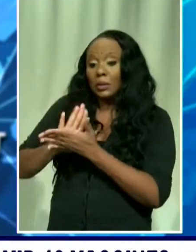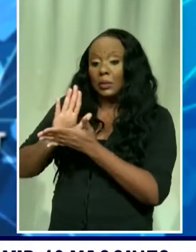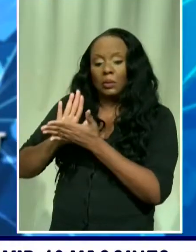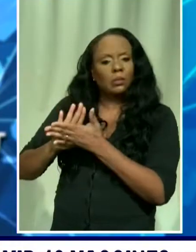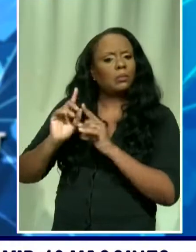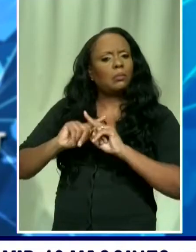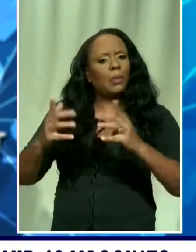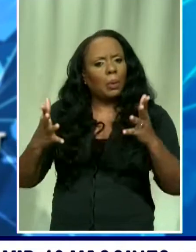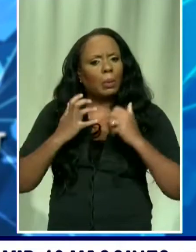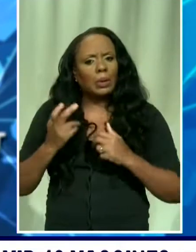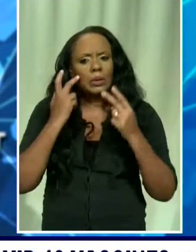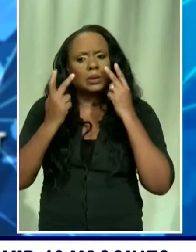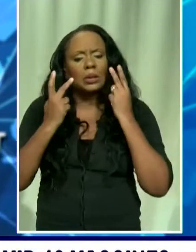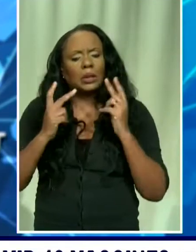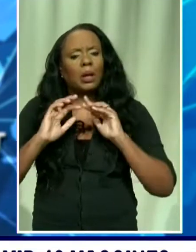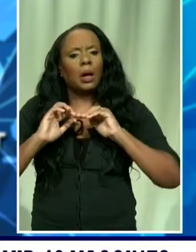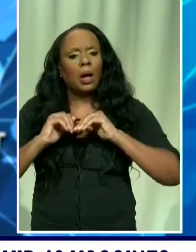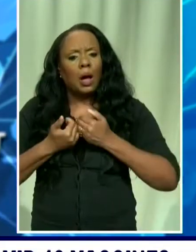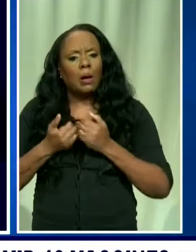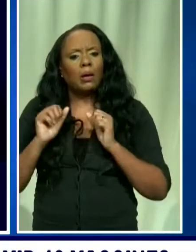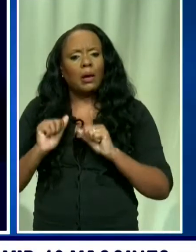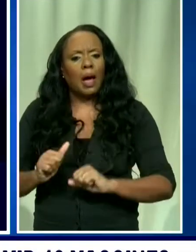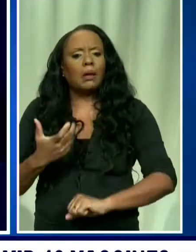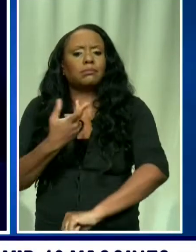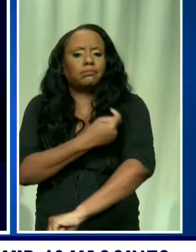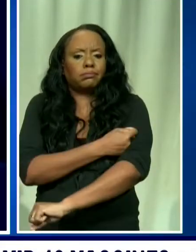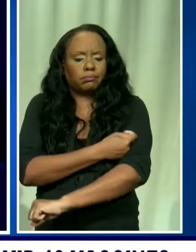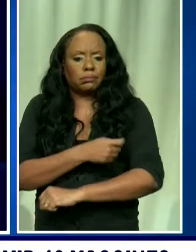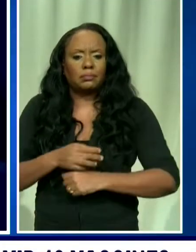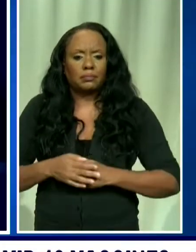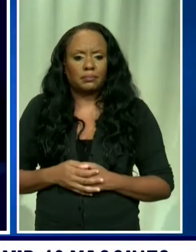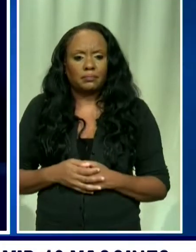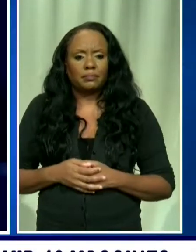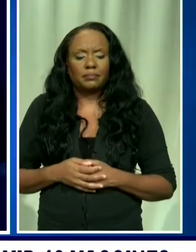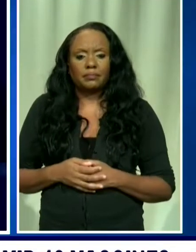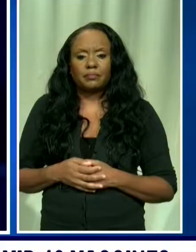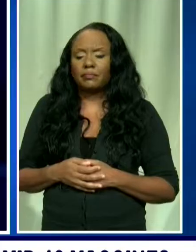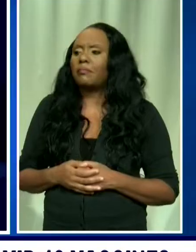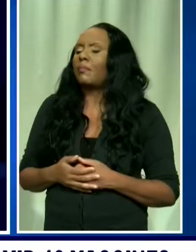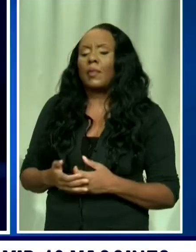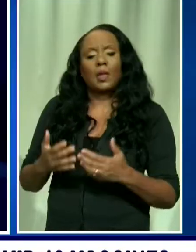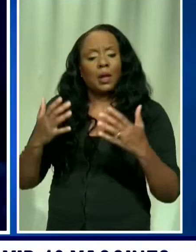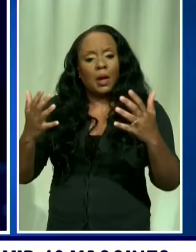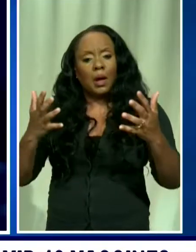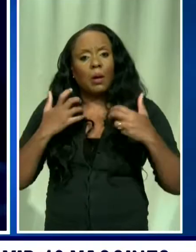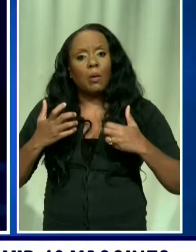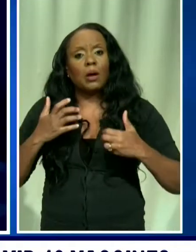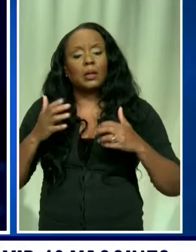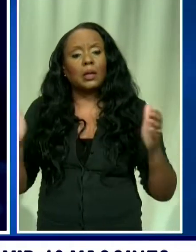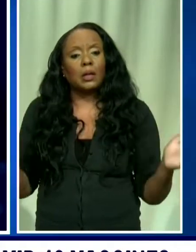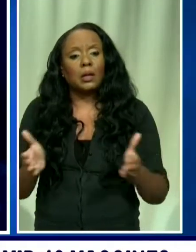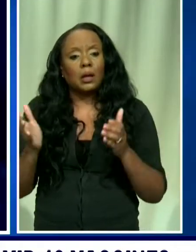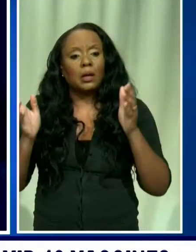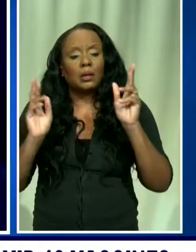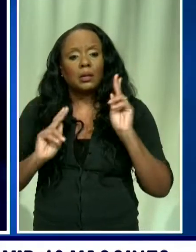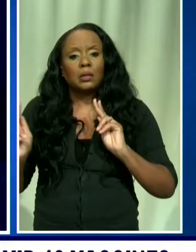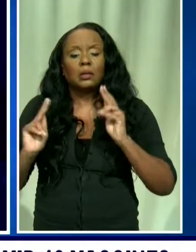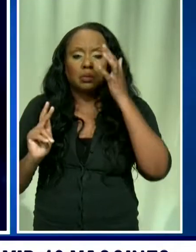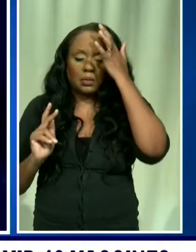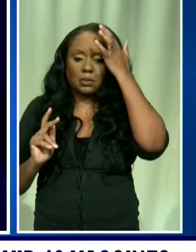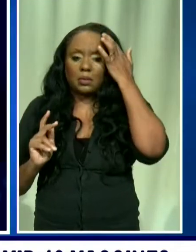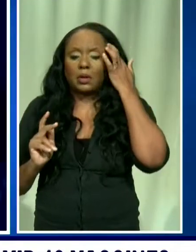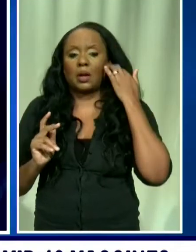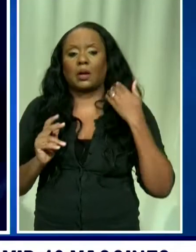ways to introduce the vaccine. I would just like to encourage people. It's not a requirement for getting into school